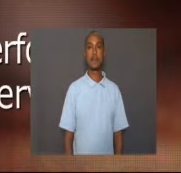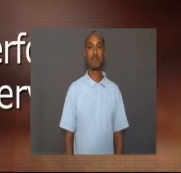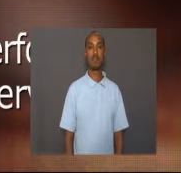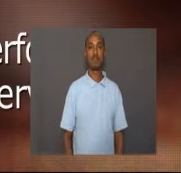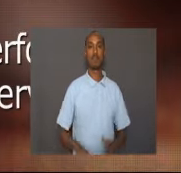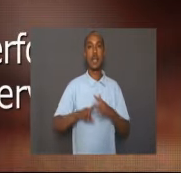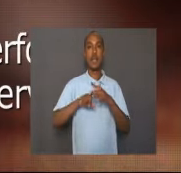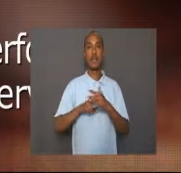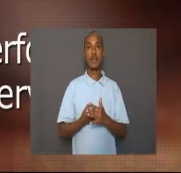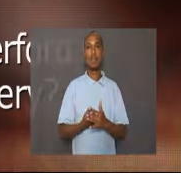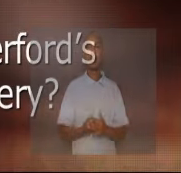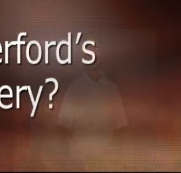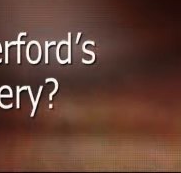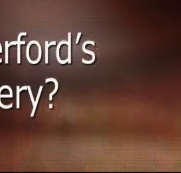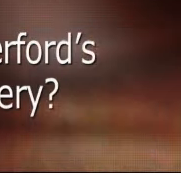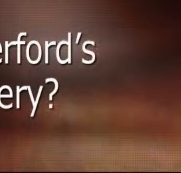Begin.